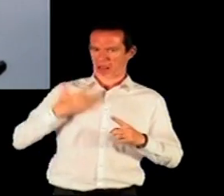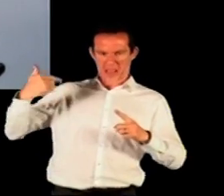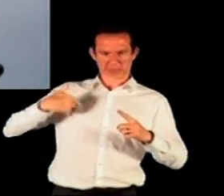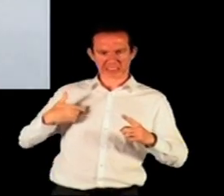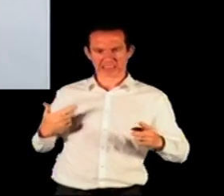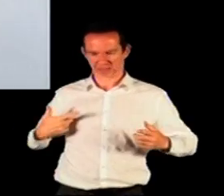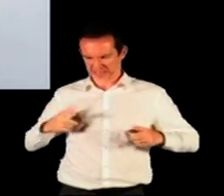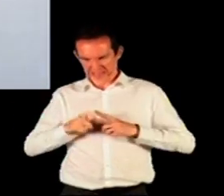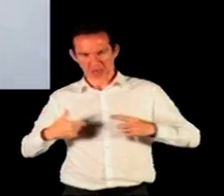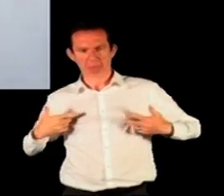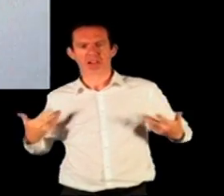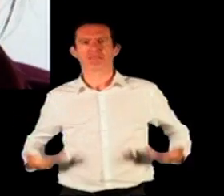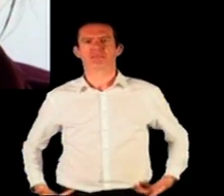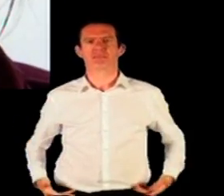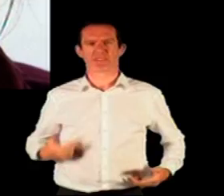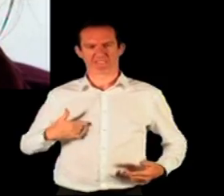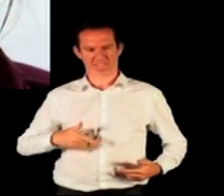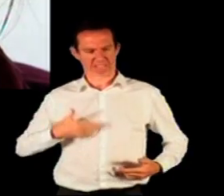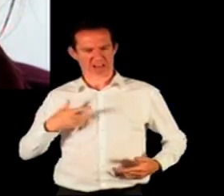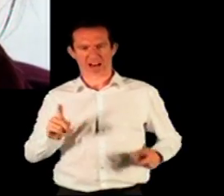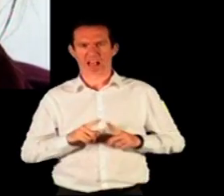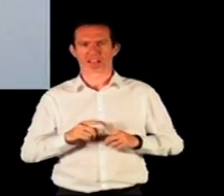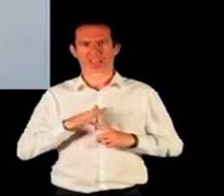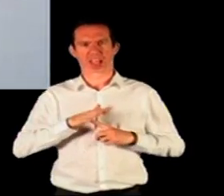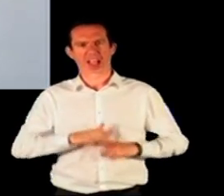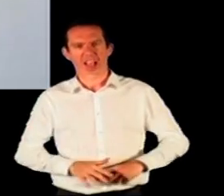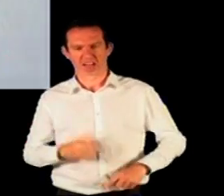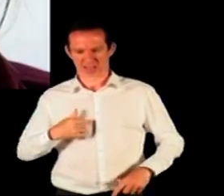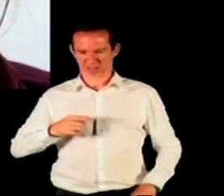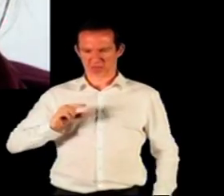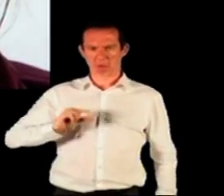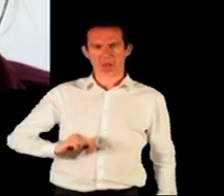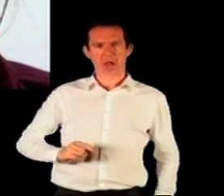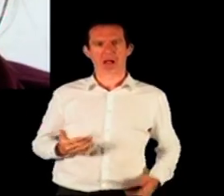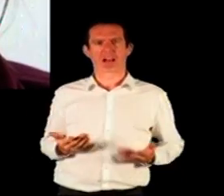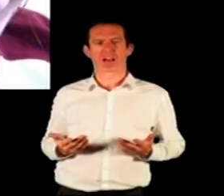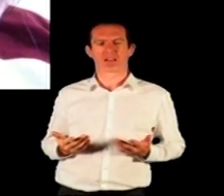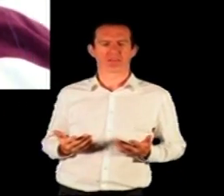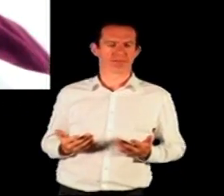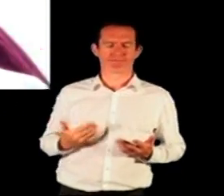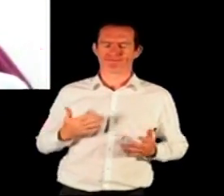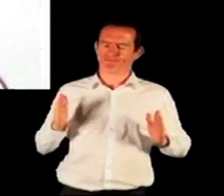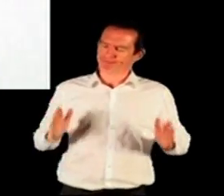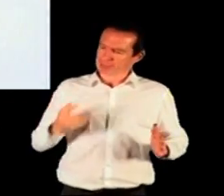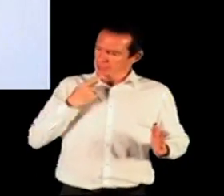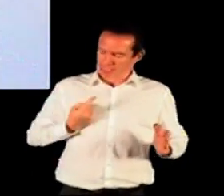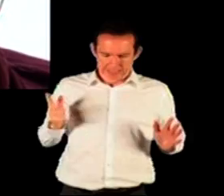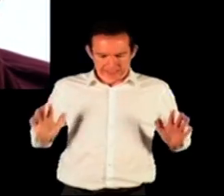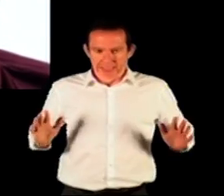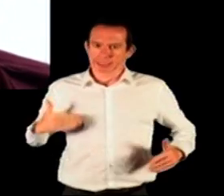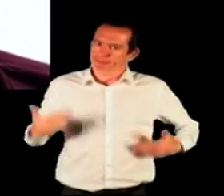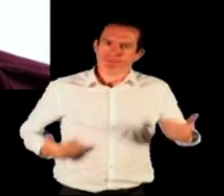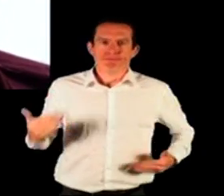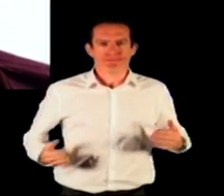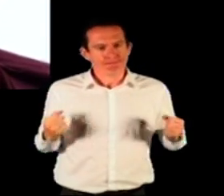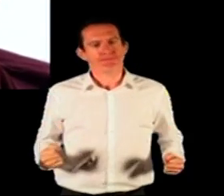because I was different to them. It made me feel degraded, less than a person. I just tried